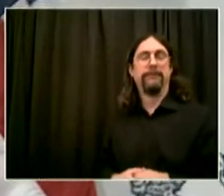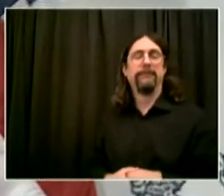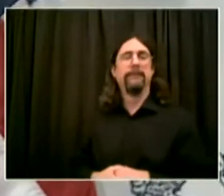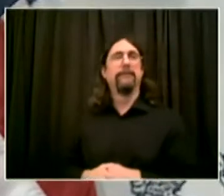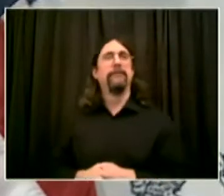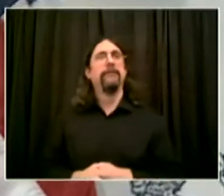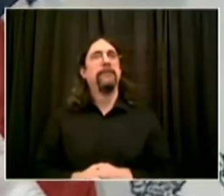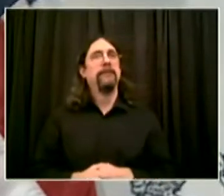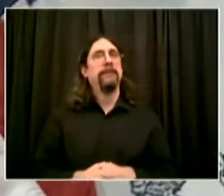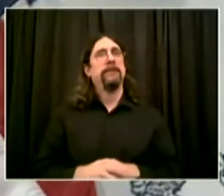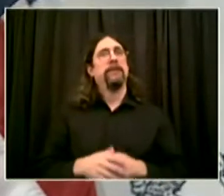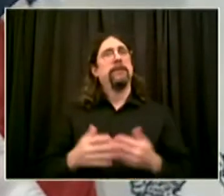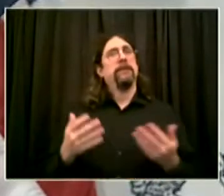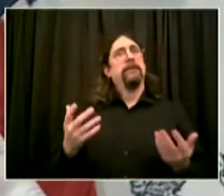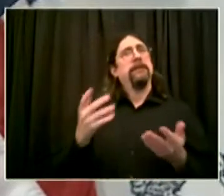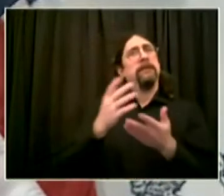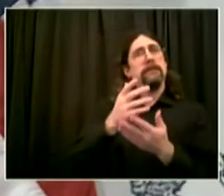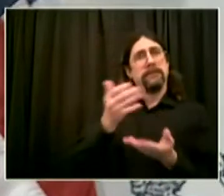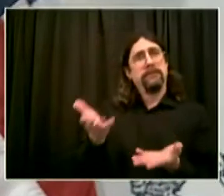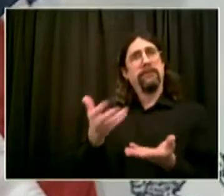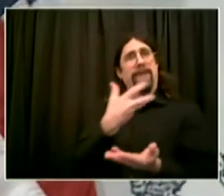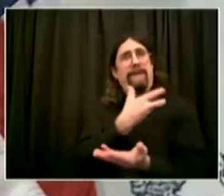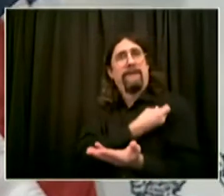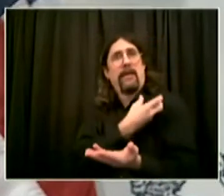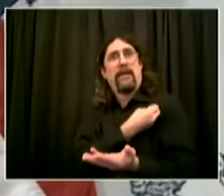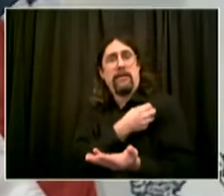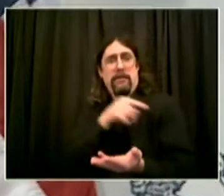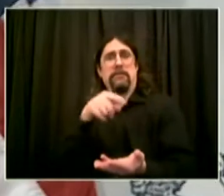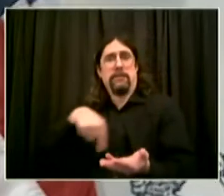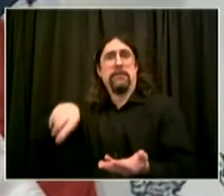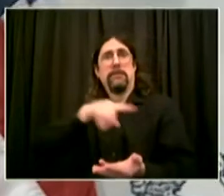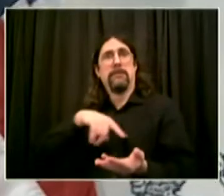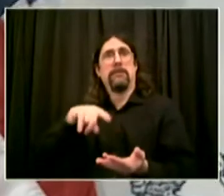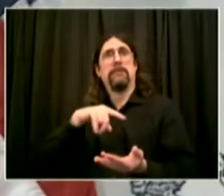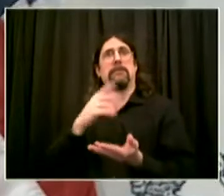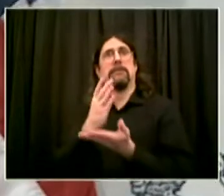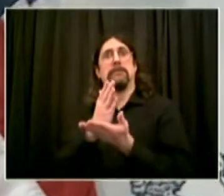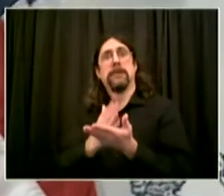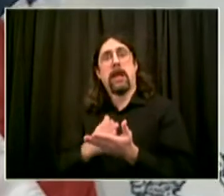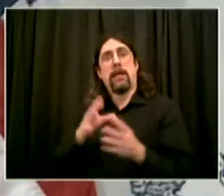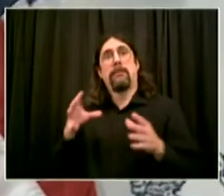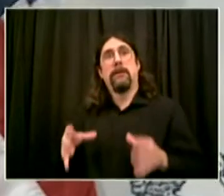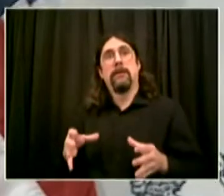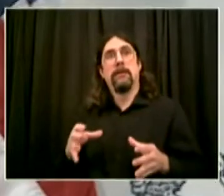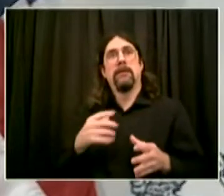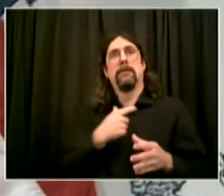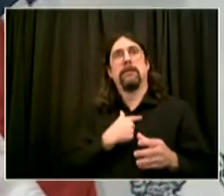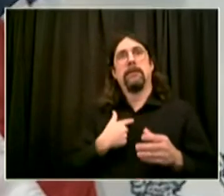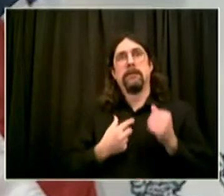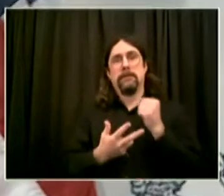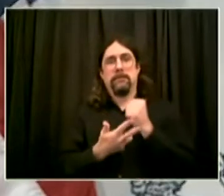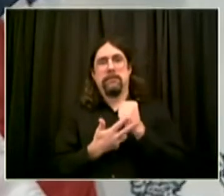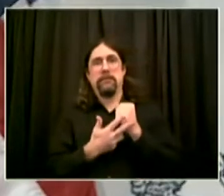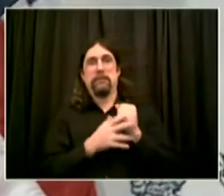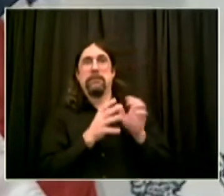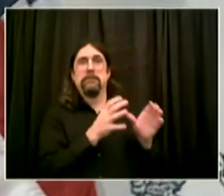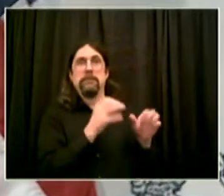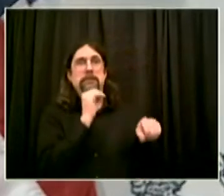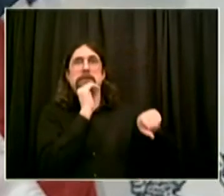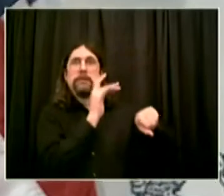ready to accept vaccine yet who worked in those facilities, or whatever other reason, it simply wasn't moving as fast as one would